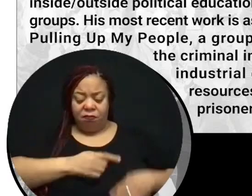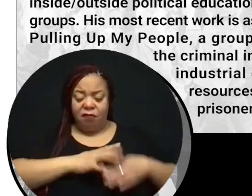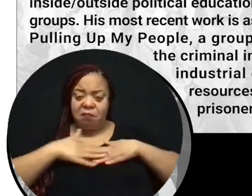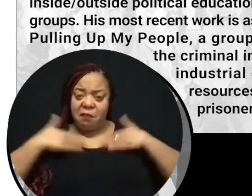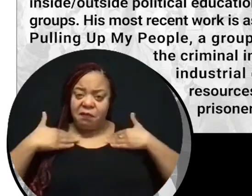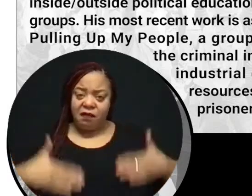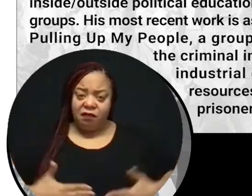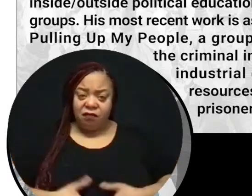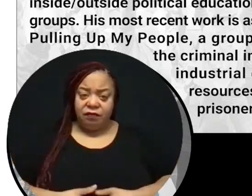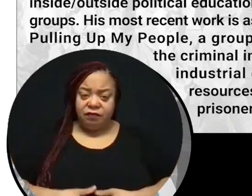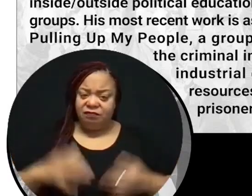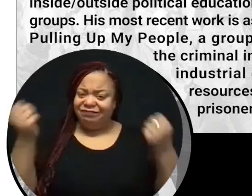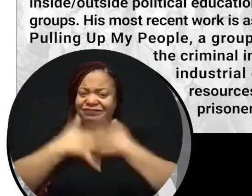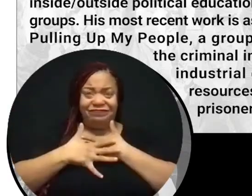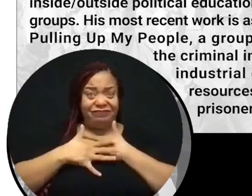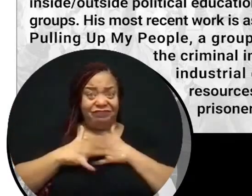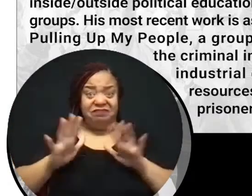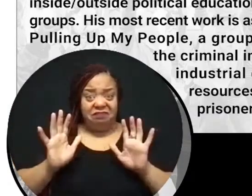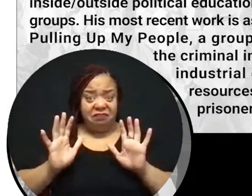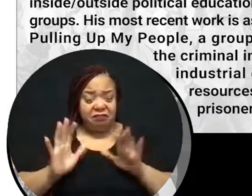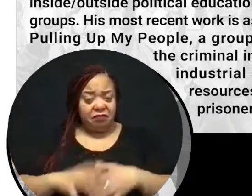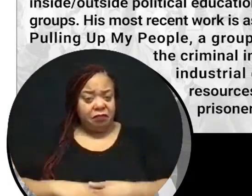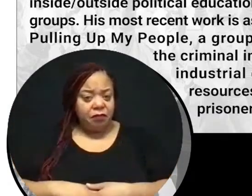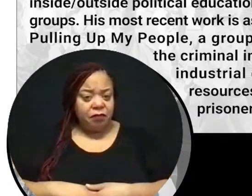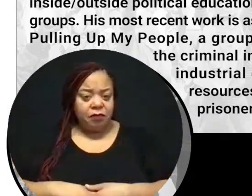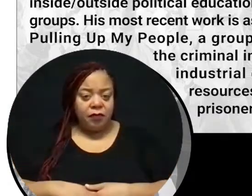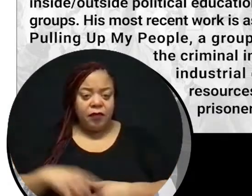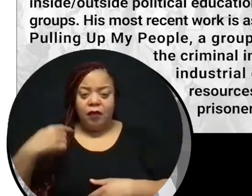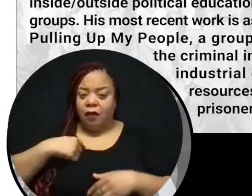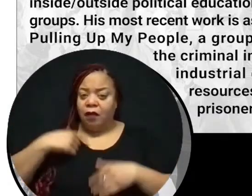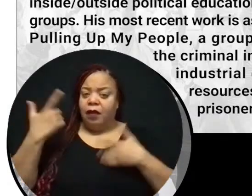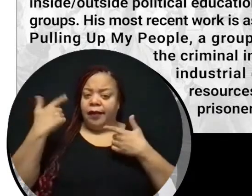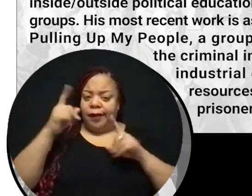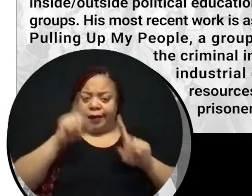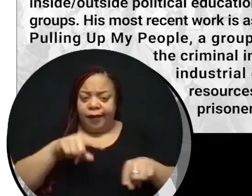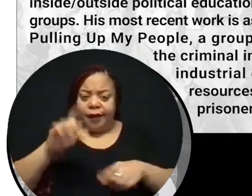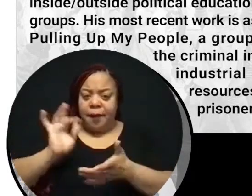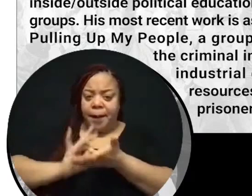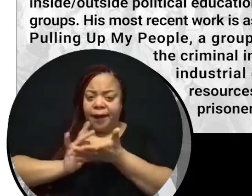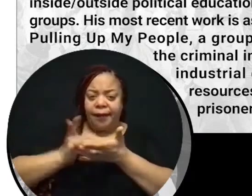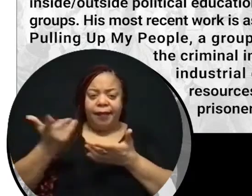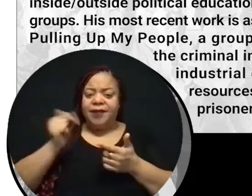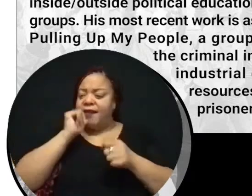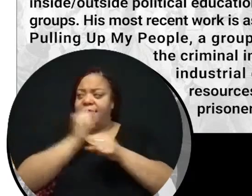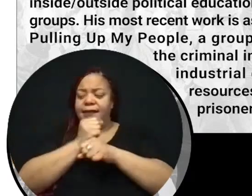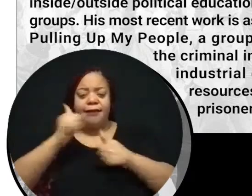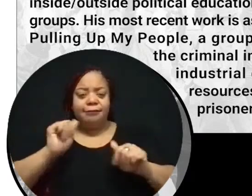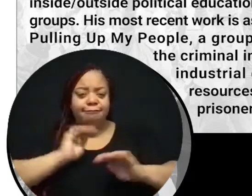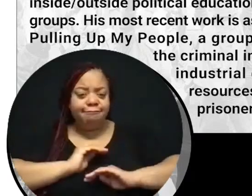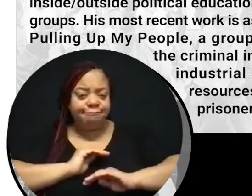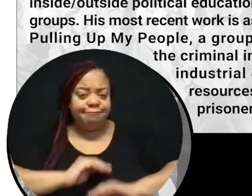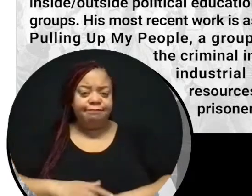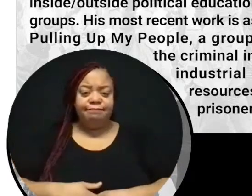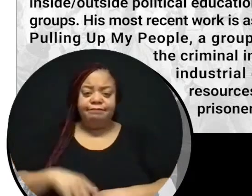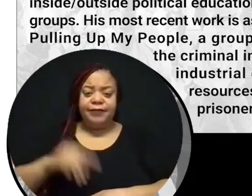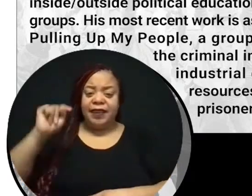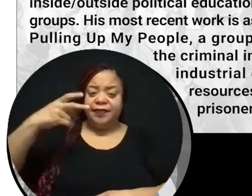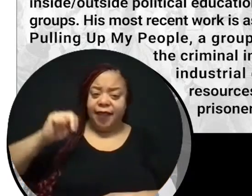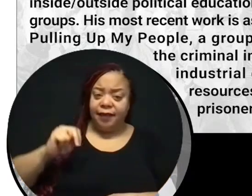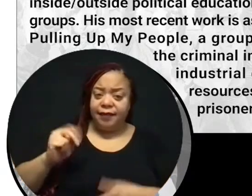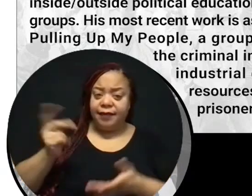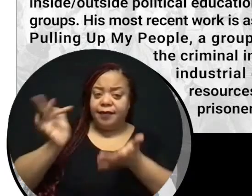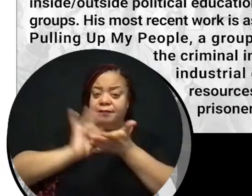new, right? These private companies come in and give medical care, and of course they have a